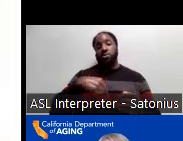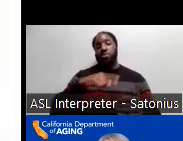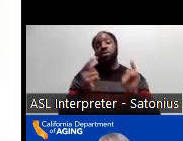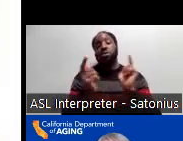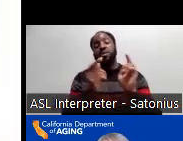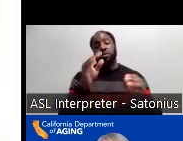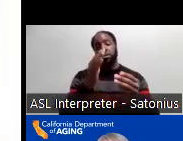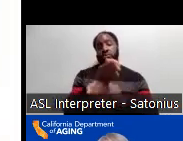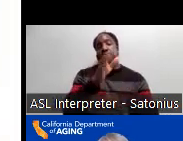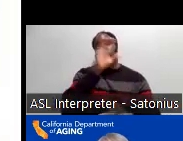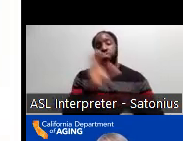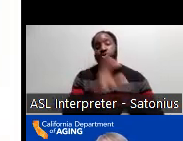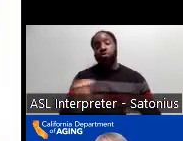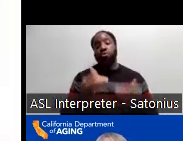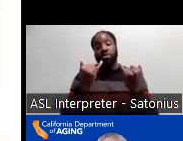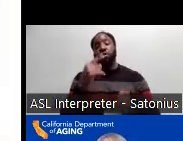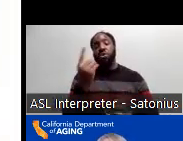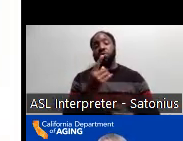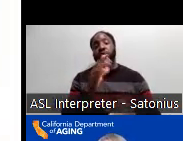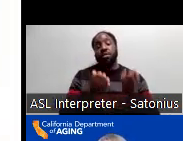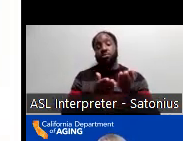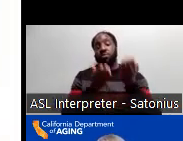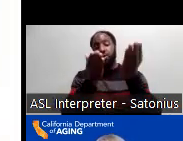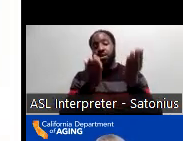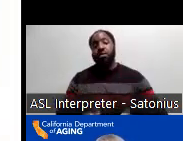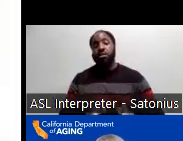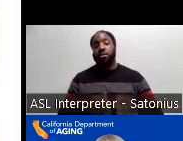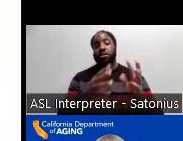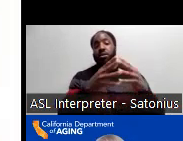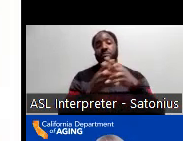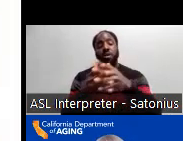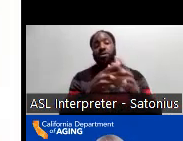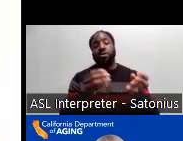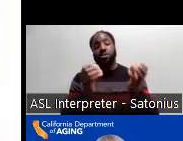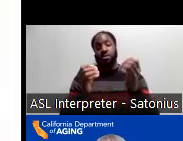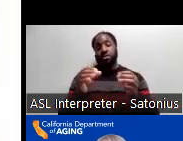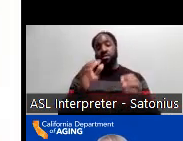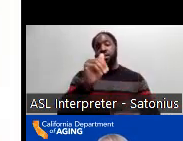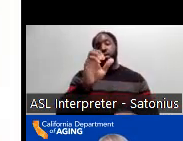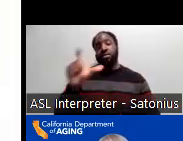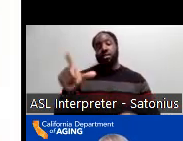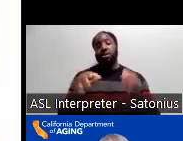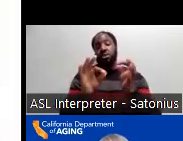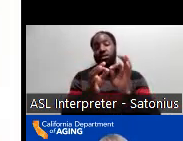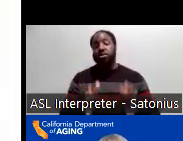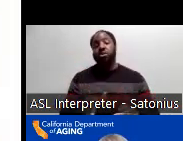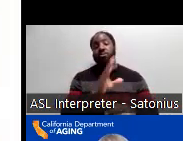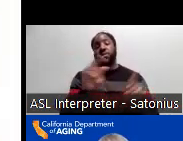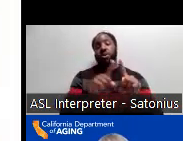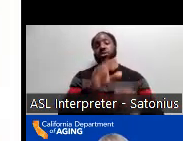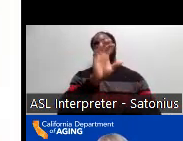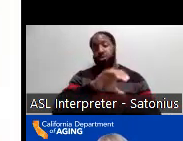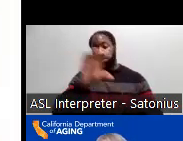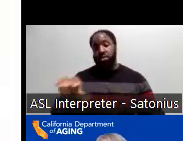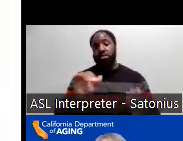Zoom today only and providing American Sign Language interpretation, as well as closed captioning that